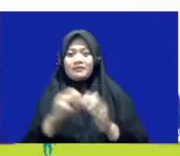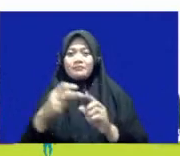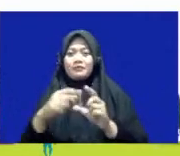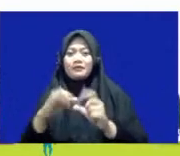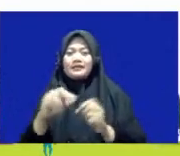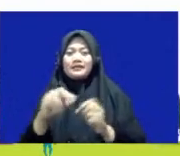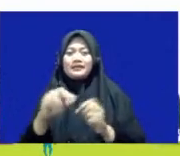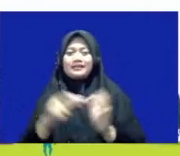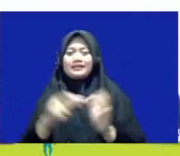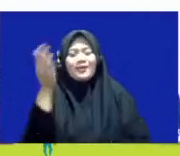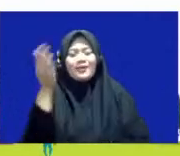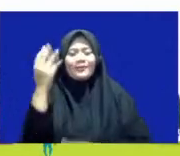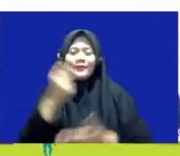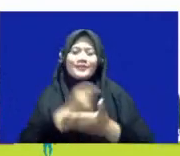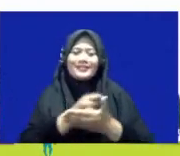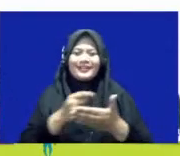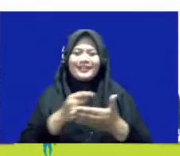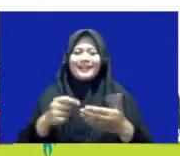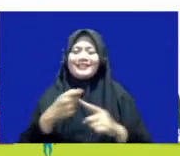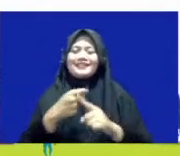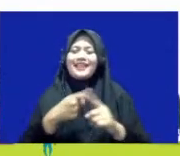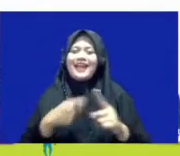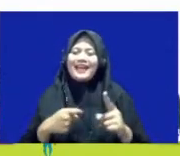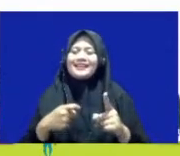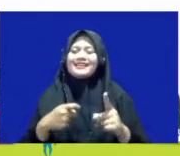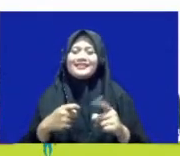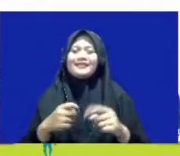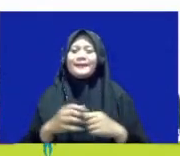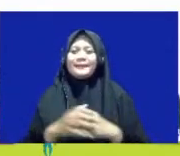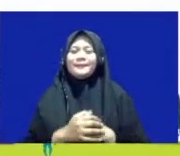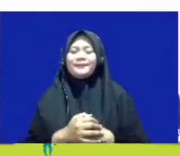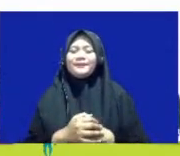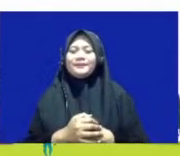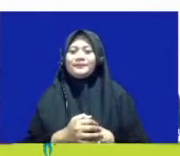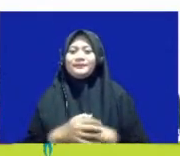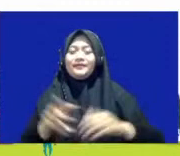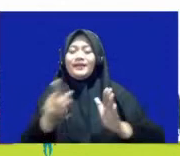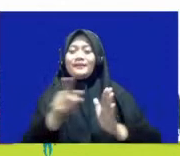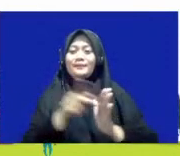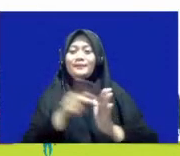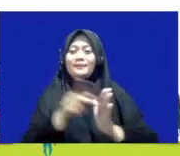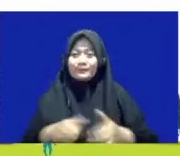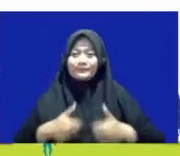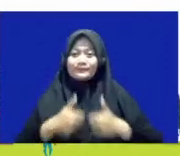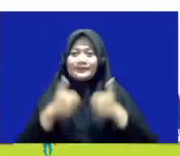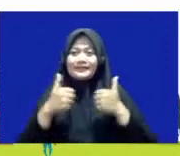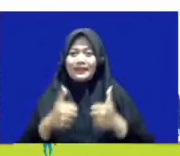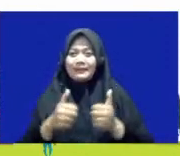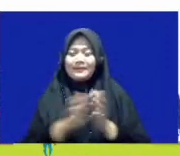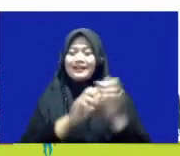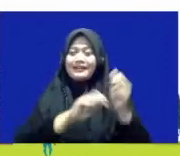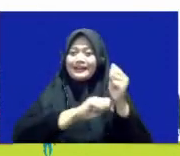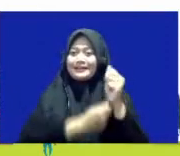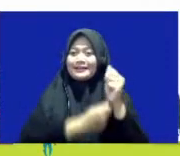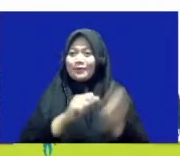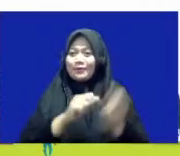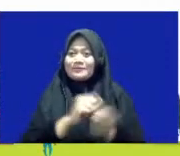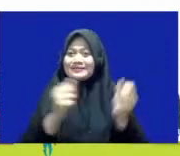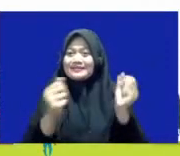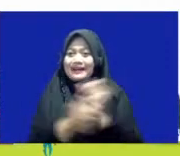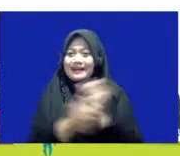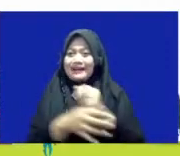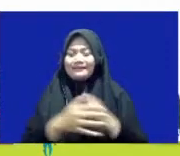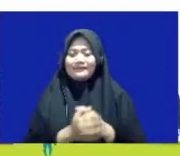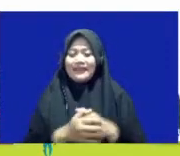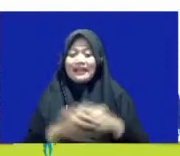and Relief, is now working as senior advisor in WFP Bangladesh and is